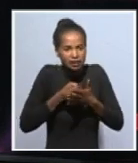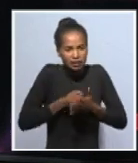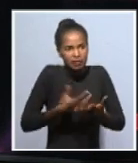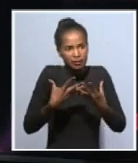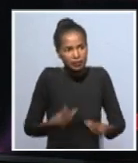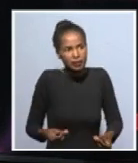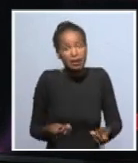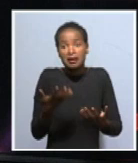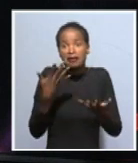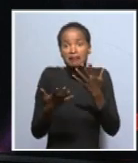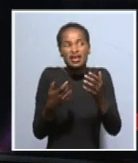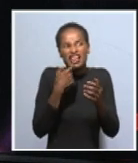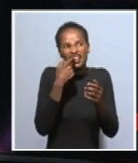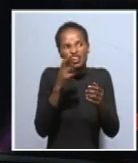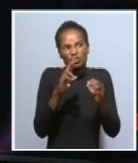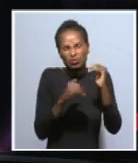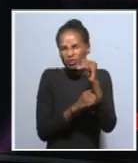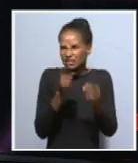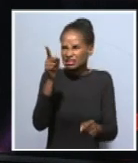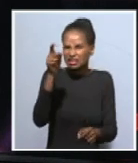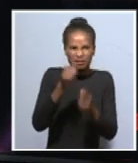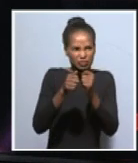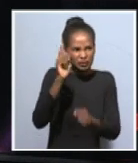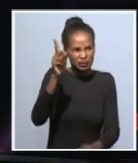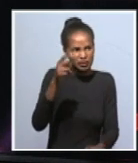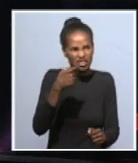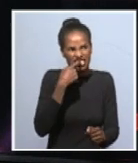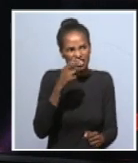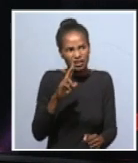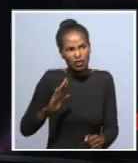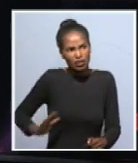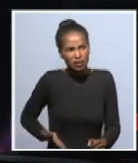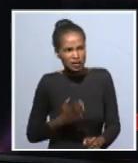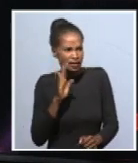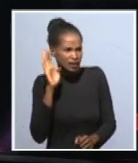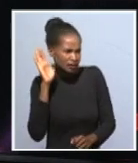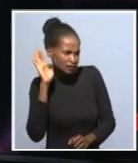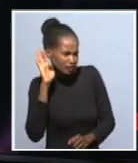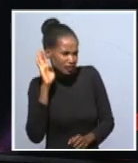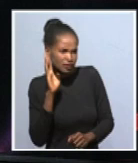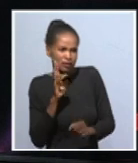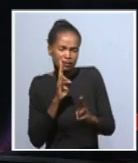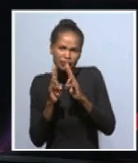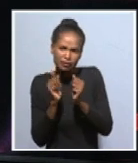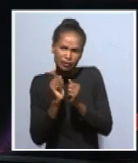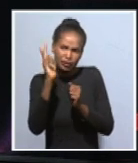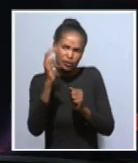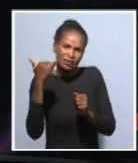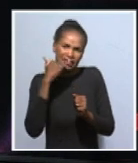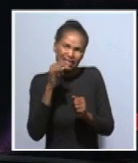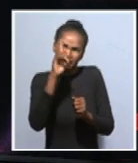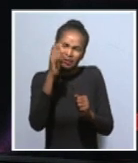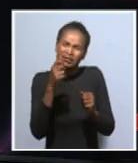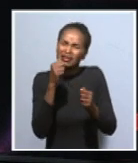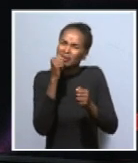So he did refer to the Rundu office. Yeah, but I would actually have wanted to then be able to talk to him and get a little bit more